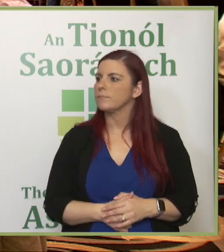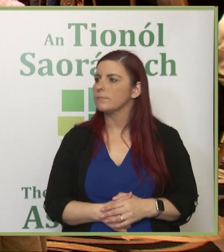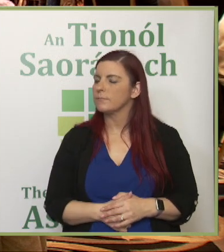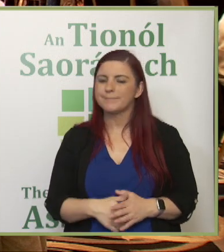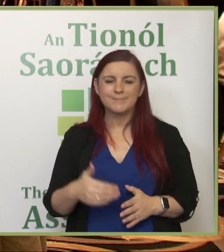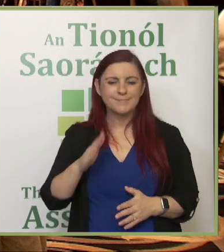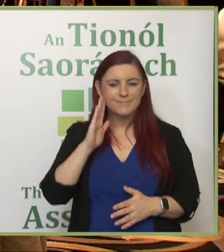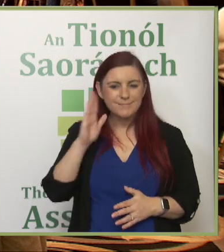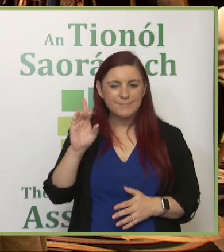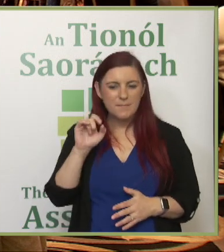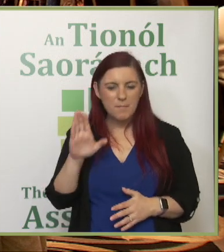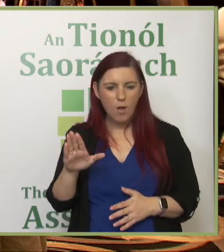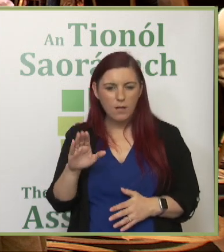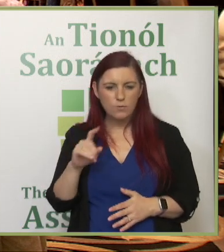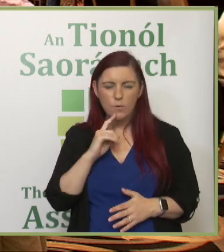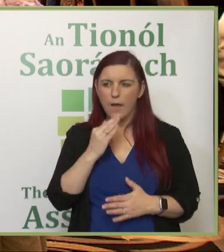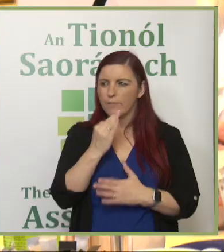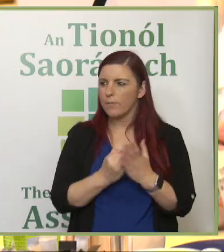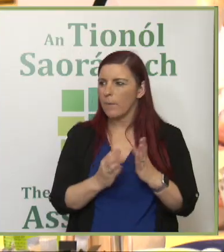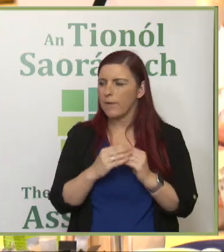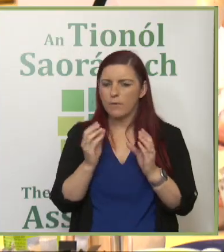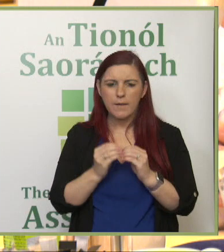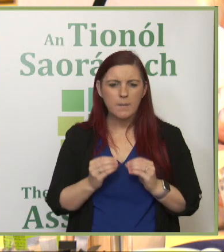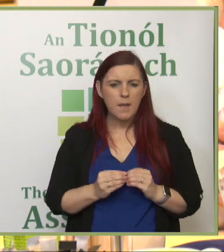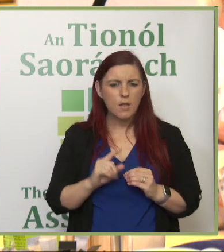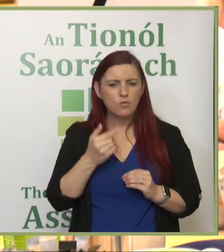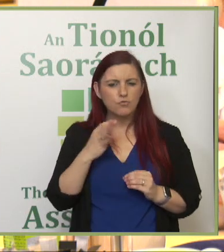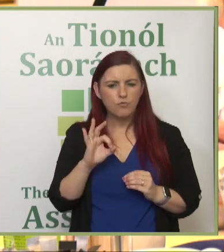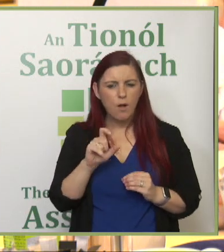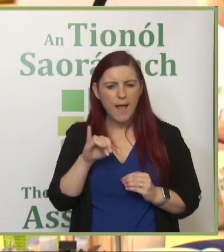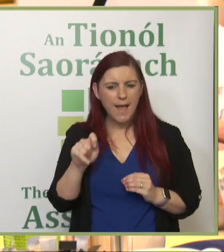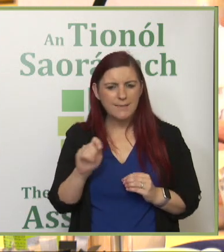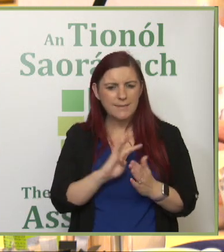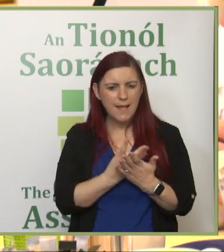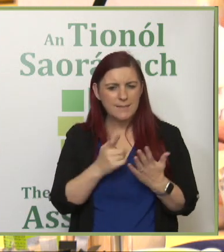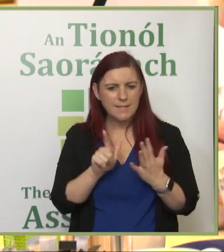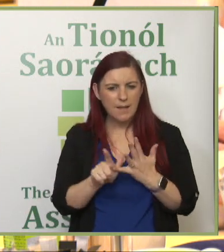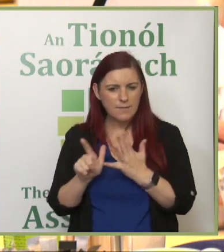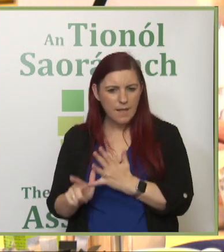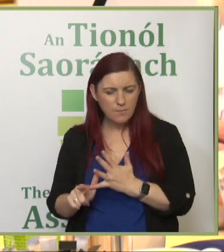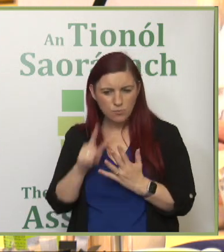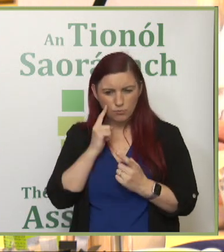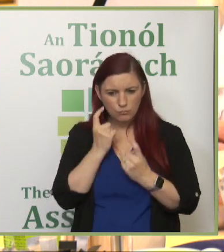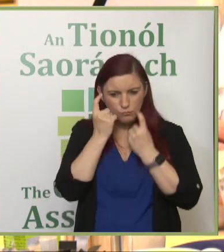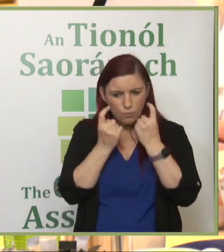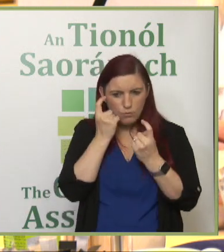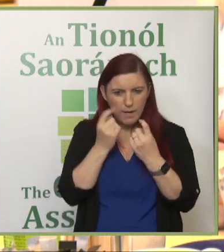Hi, Paul. A couple of times we mentioned the Drug Act of 1977. The table was wondering to what